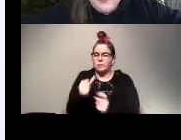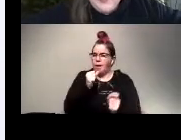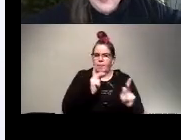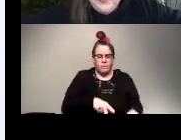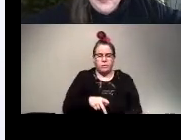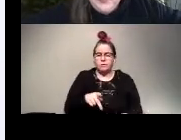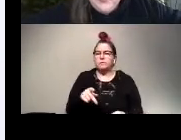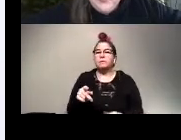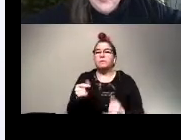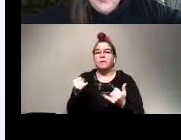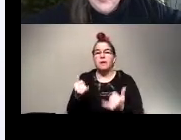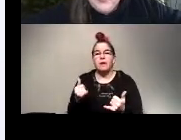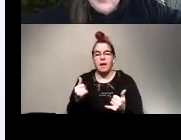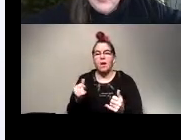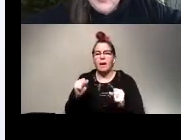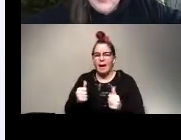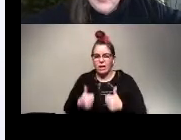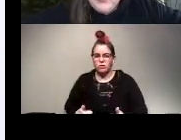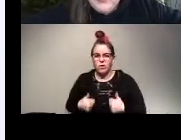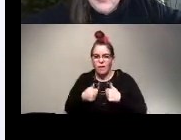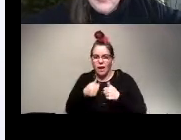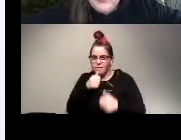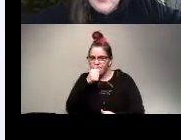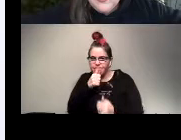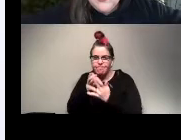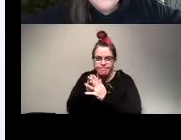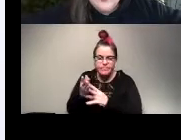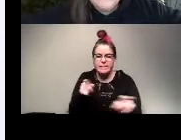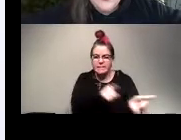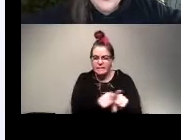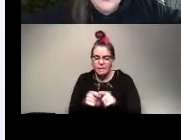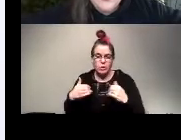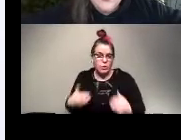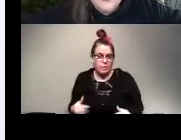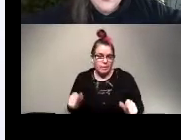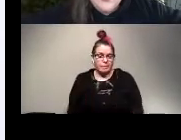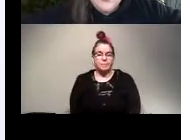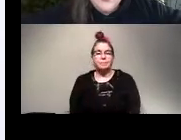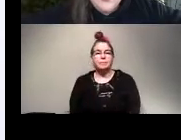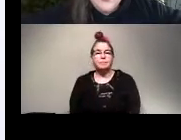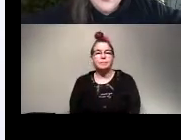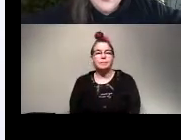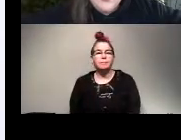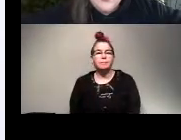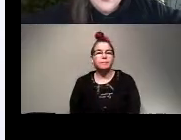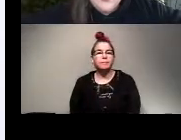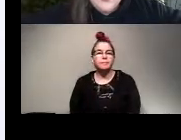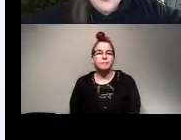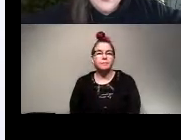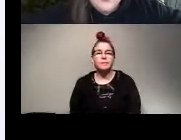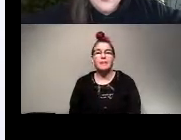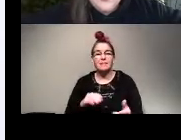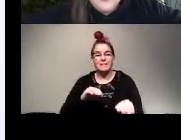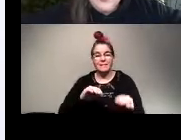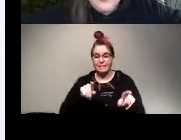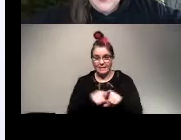now it can survive as much as the human can survive. And so you can no longer give that drug to a